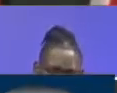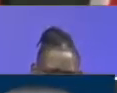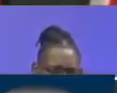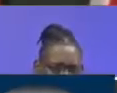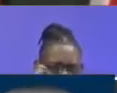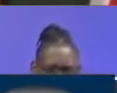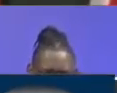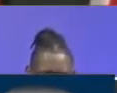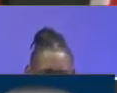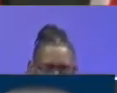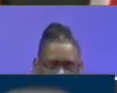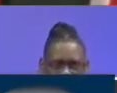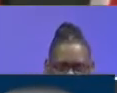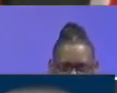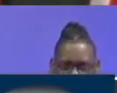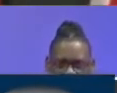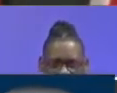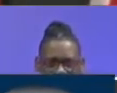parties.